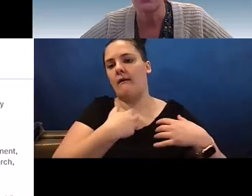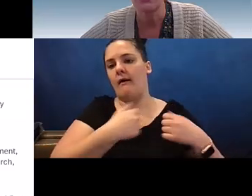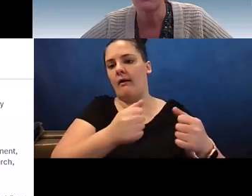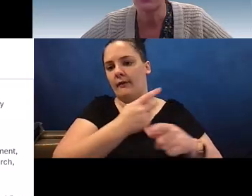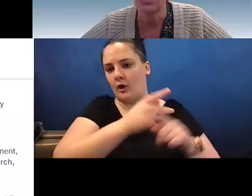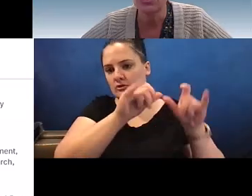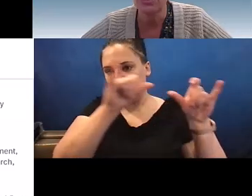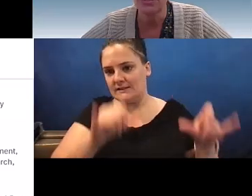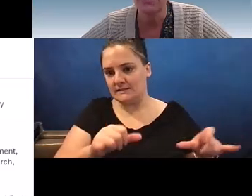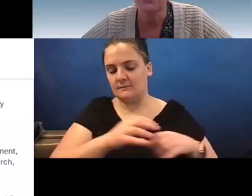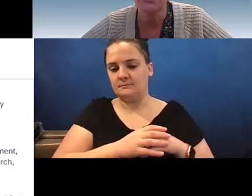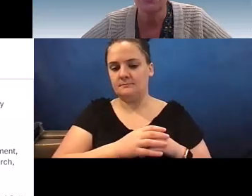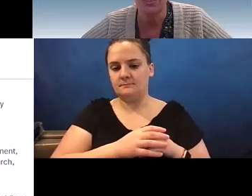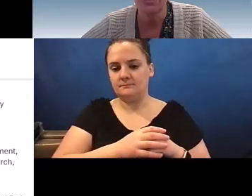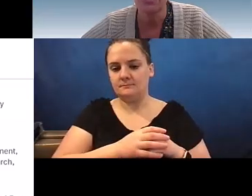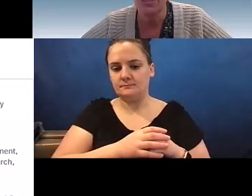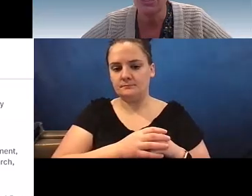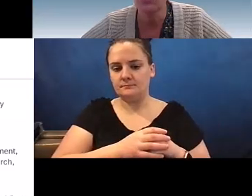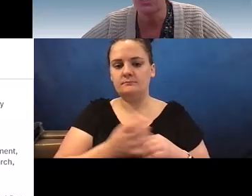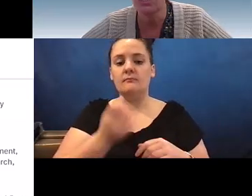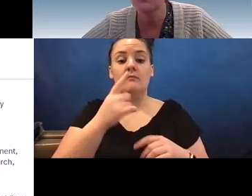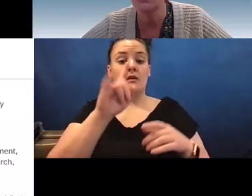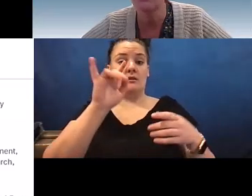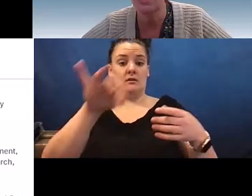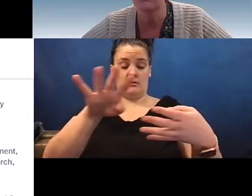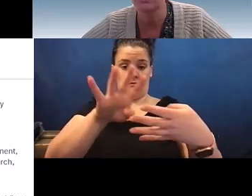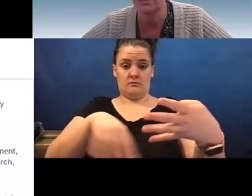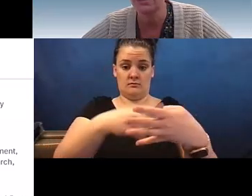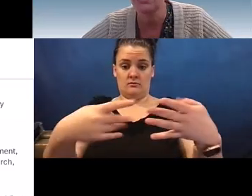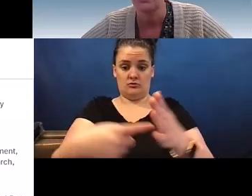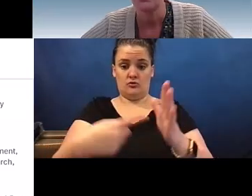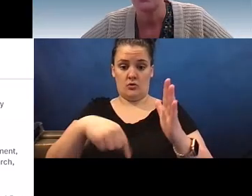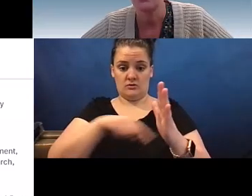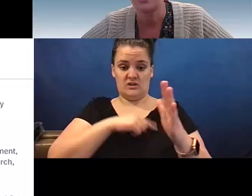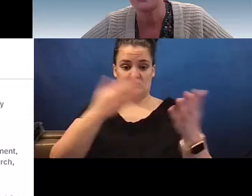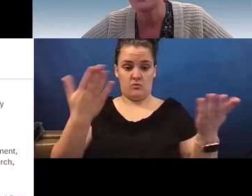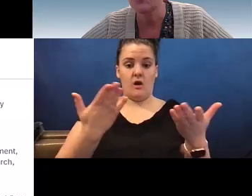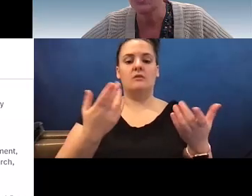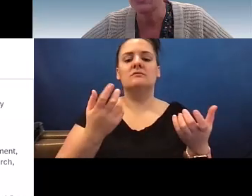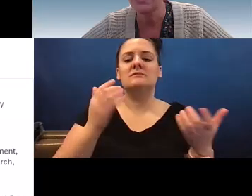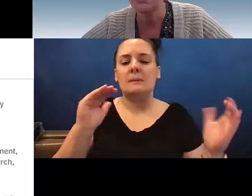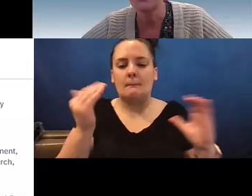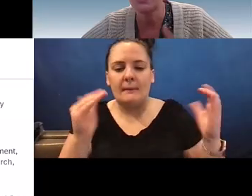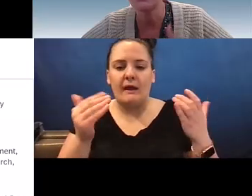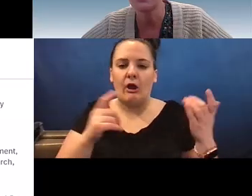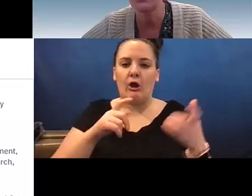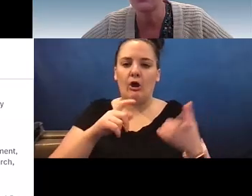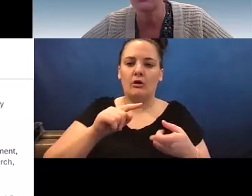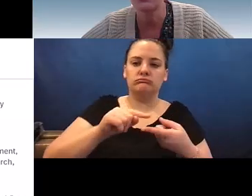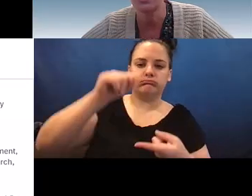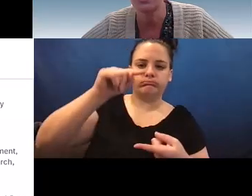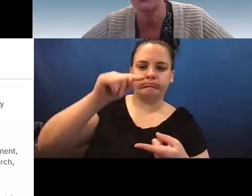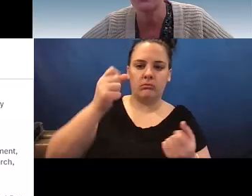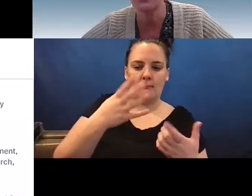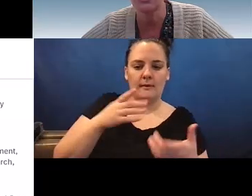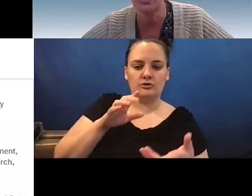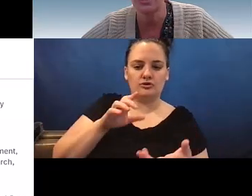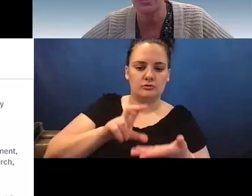us to compare if the largest areas of spend match what hospitals have outlined as top priorities based on